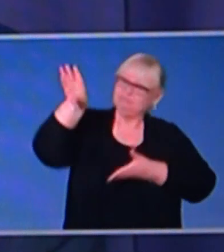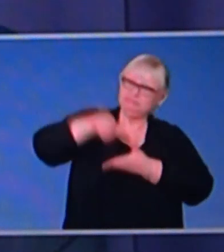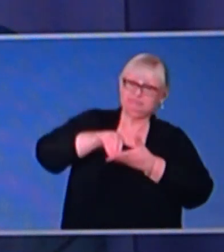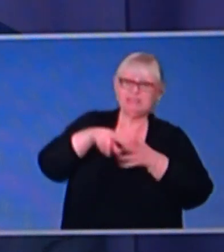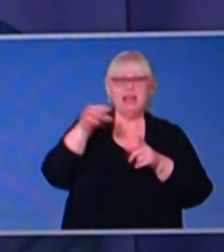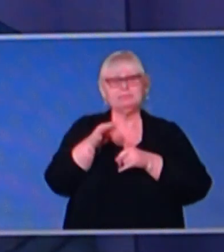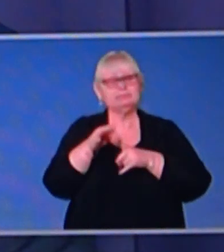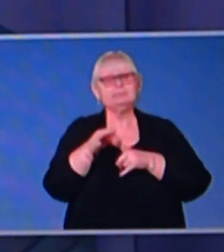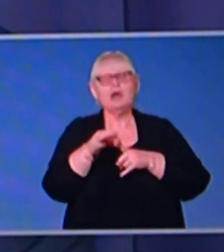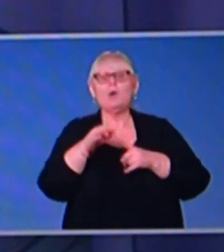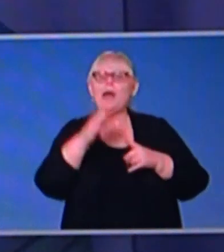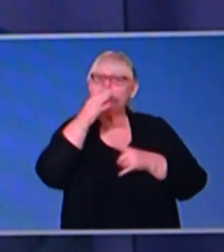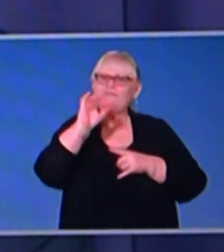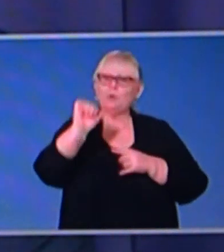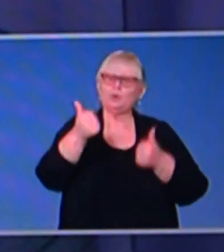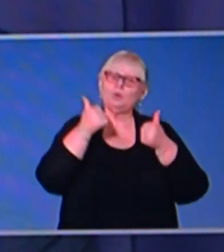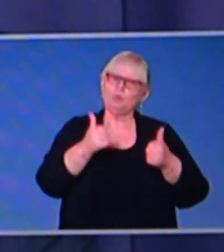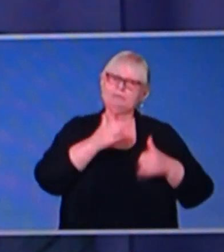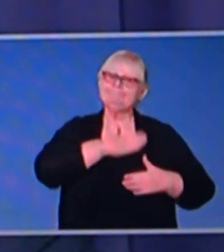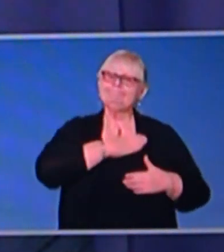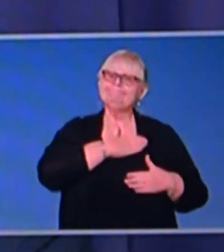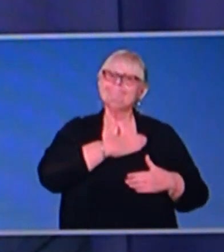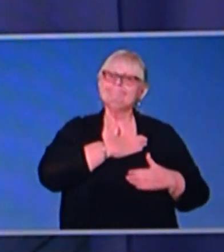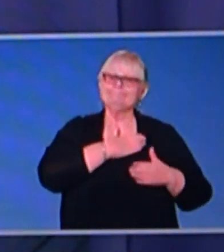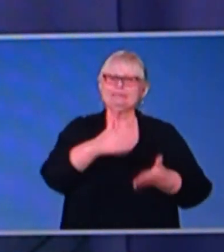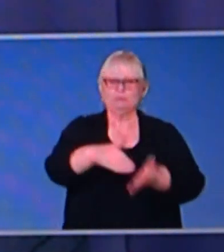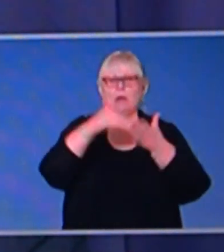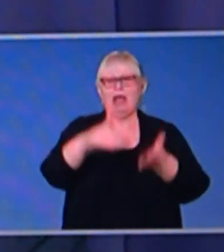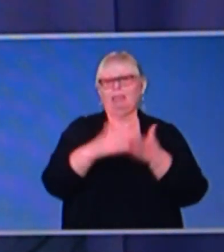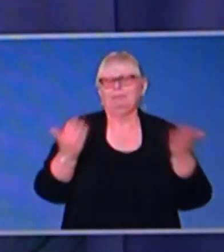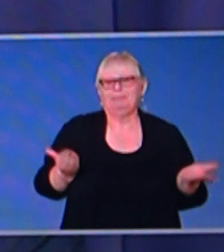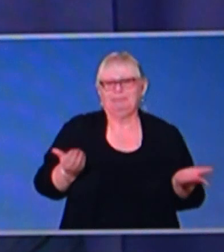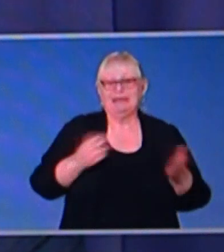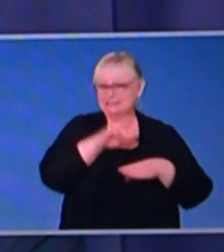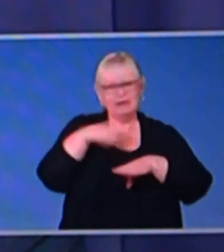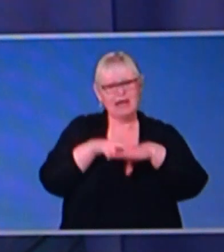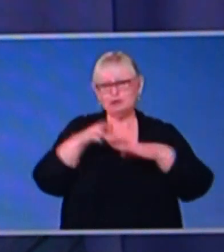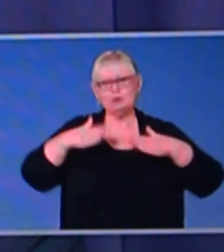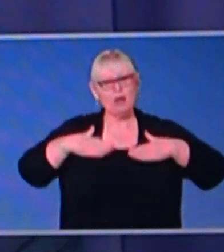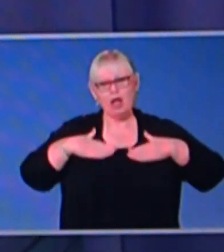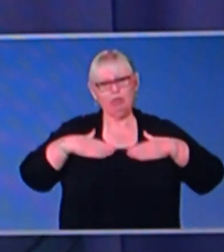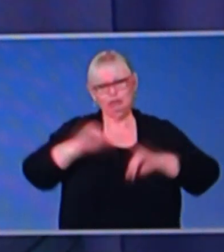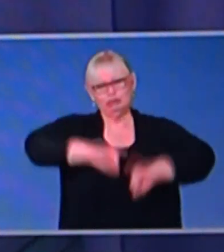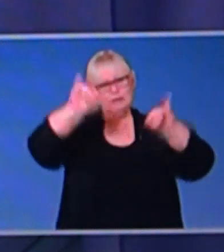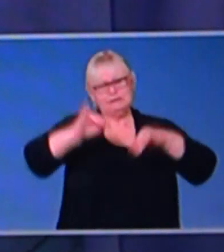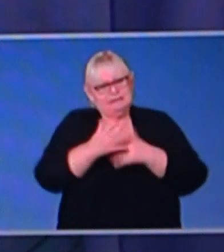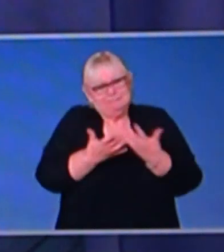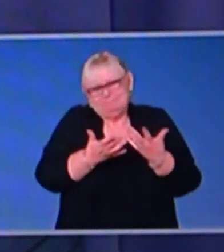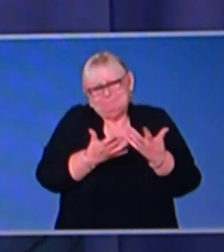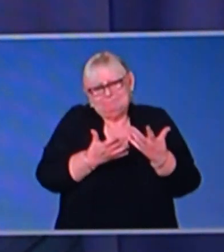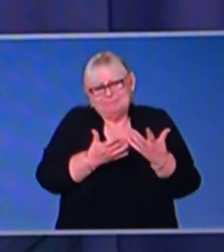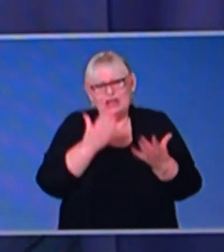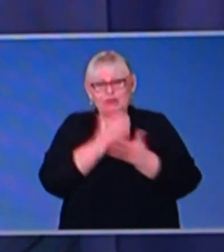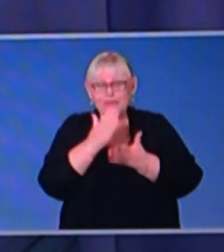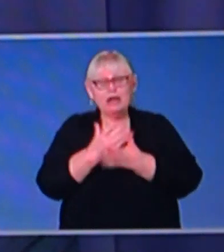We are seeking the goodwill and support and participations of Australians to deal with a national health crisis. And the appeal